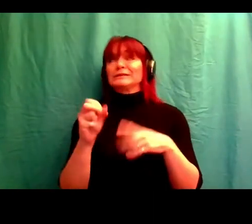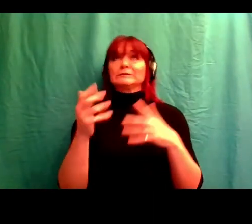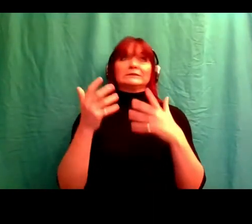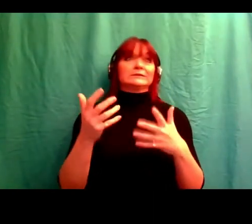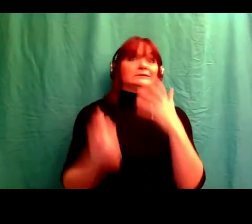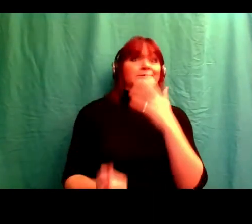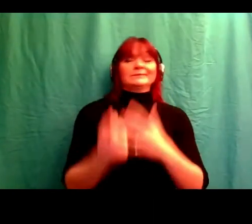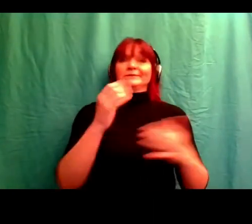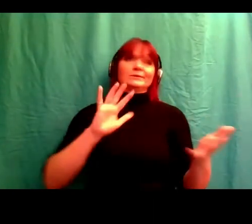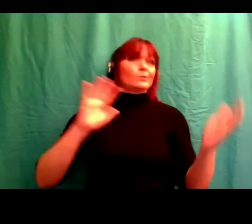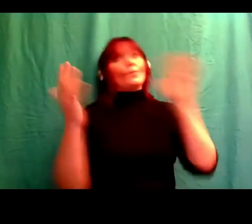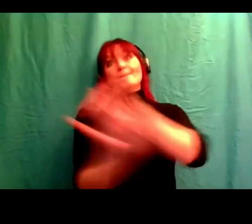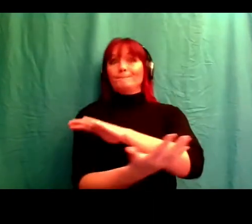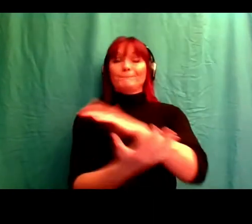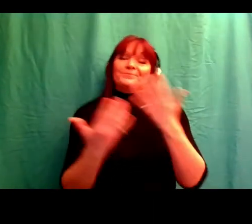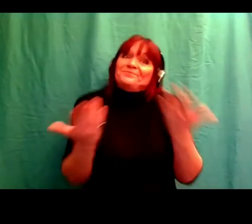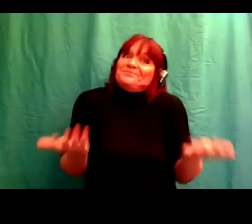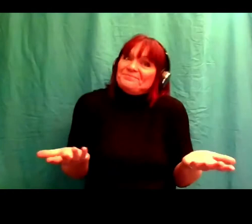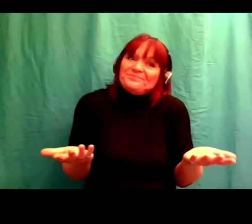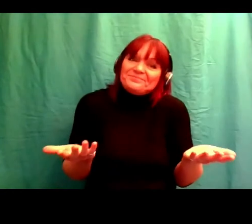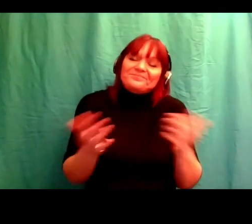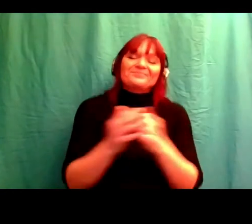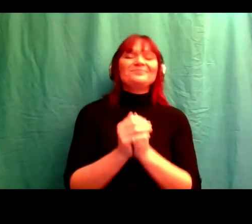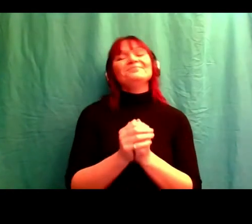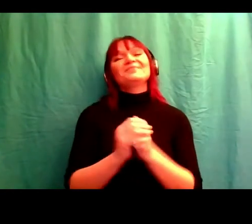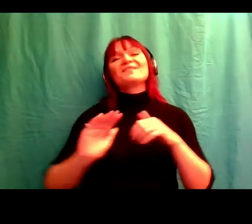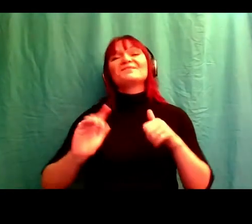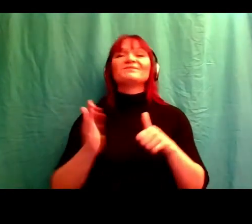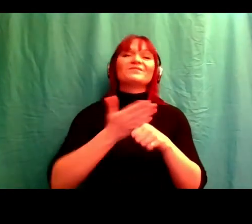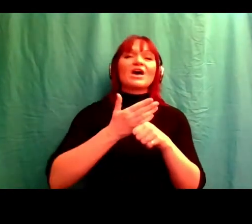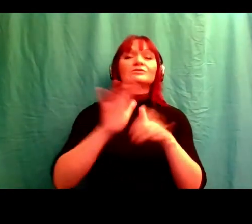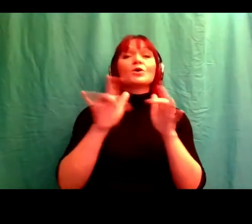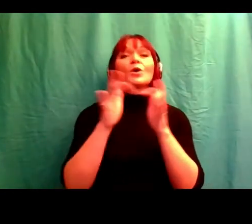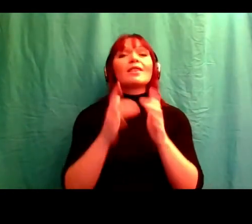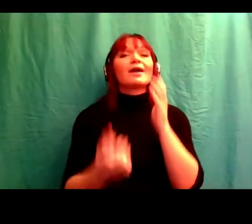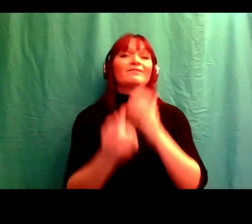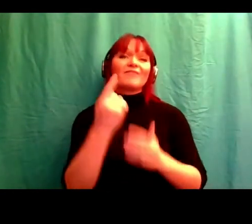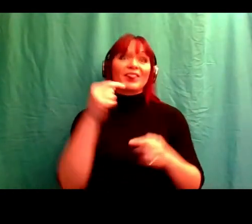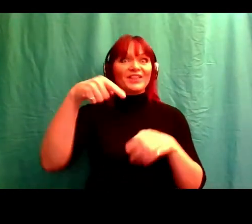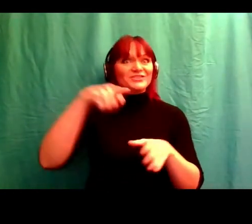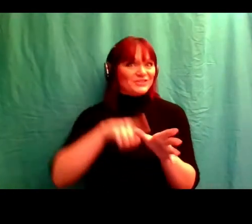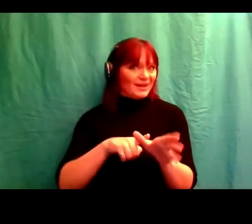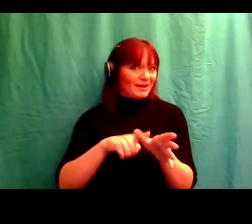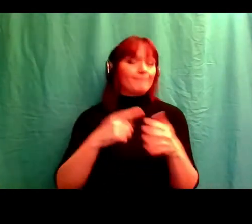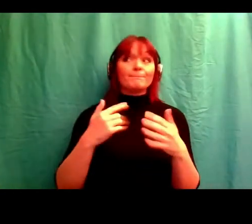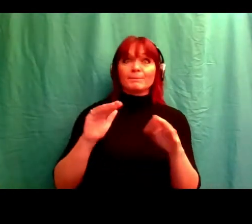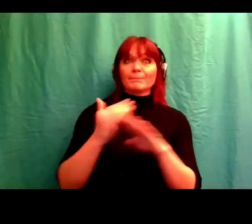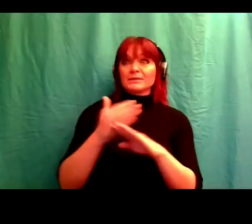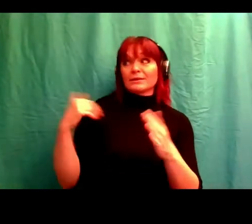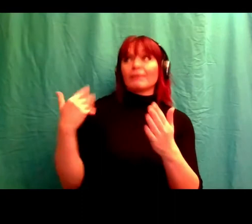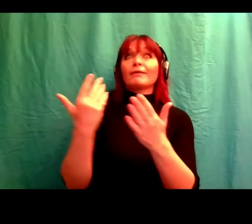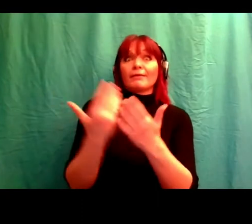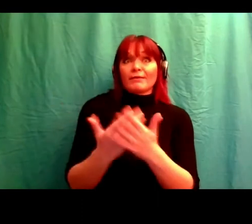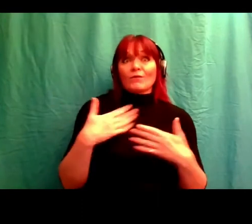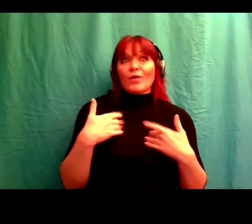that we expected. Now, this is our first online event of the year, but it's been a busy year already for health and care as the